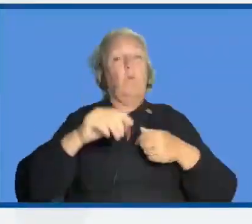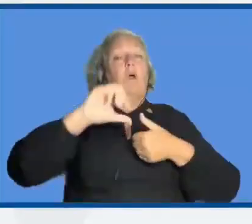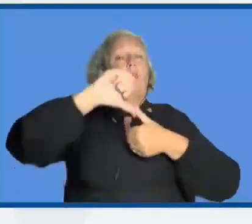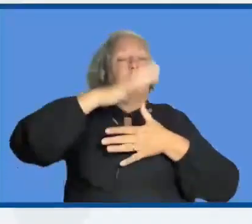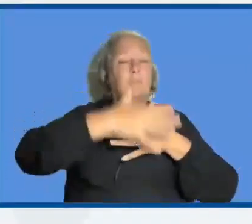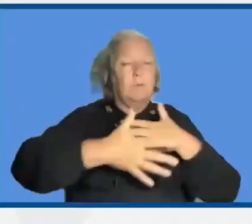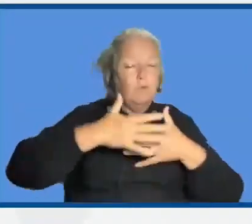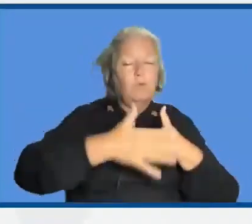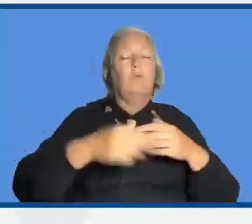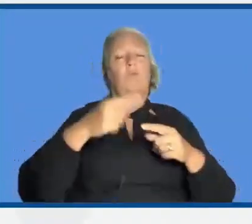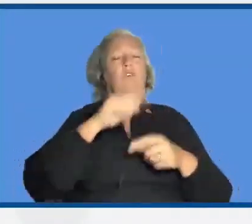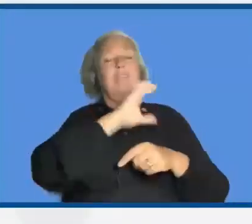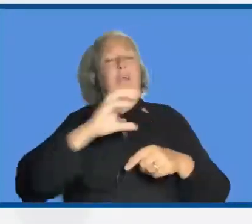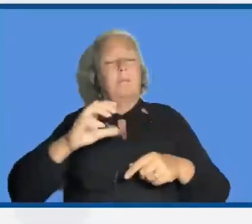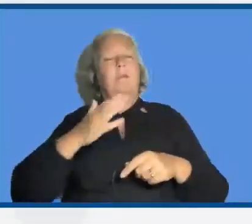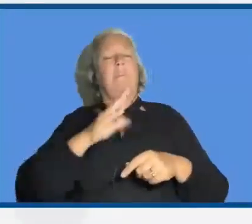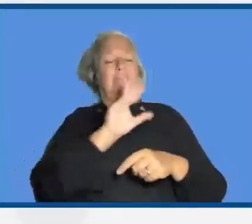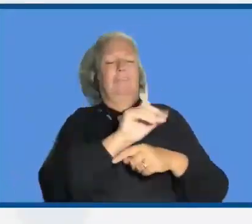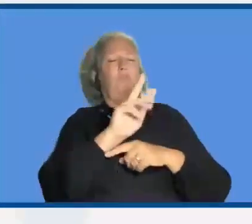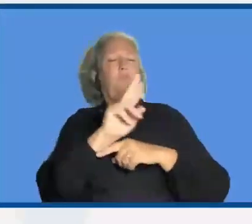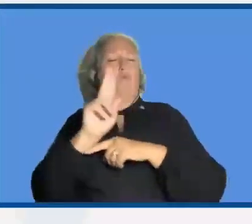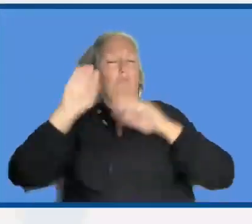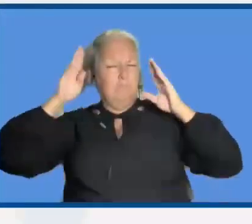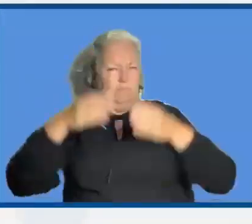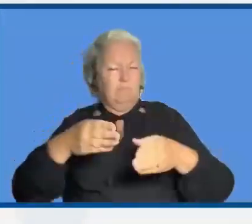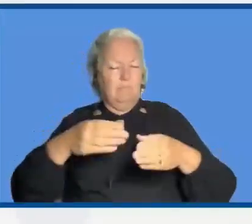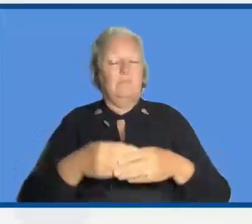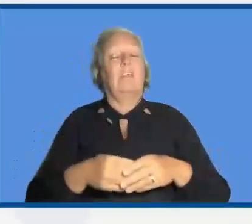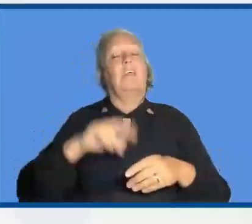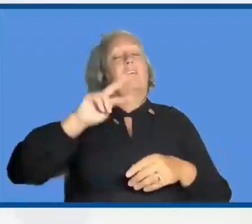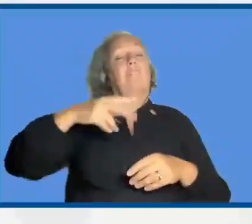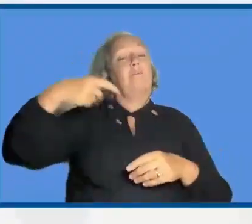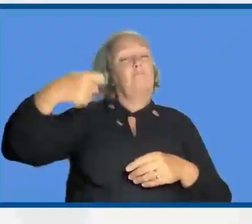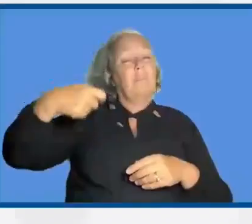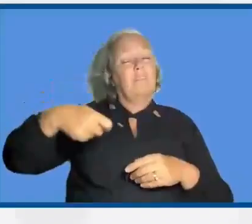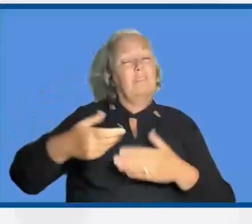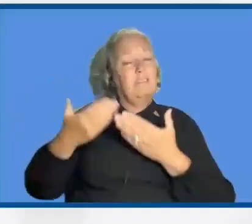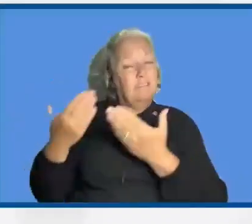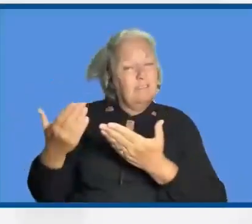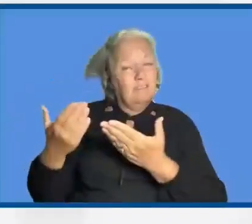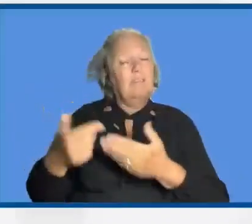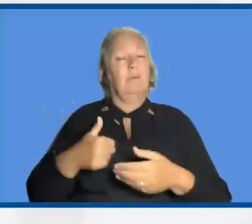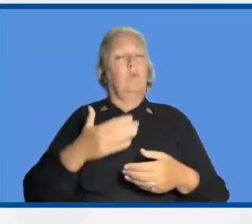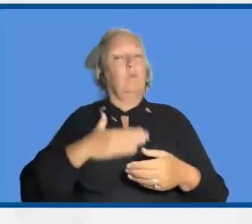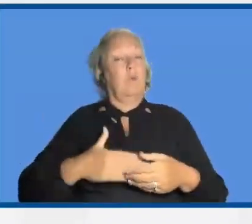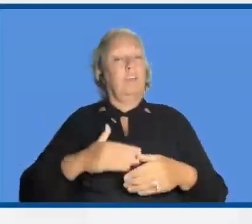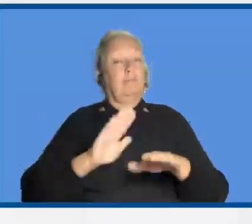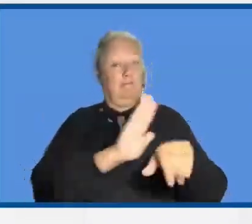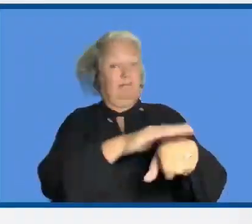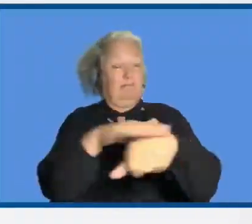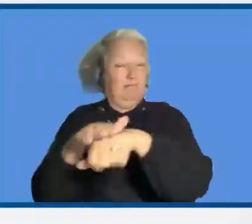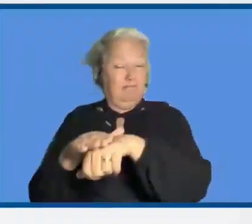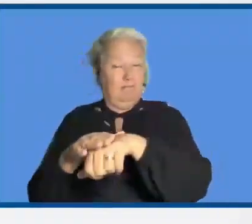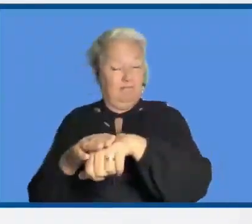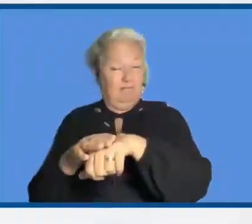reduction. I also would like to greet the Vice President Beatriz Argimon. We would like to remind you that the platform, we are going